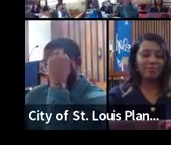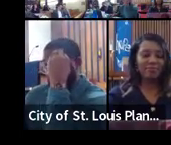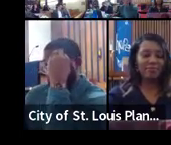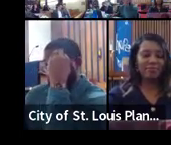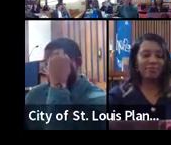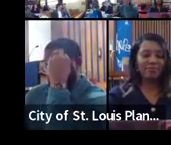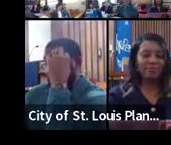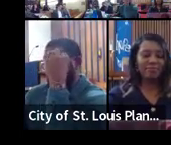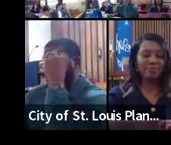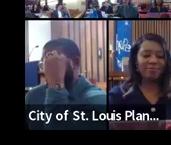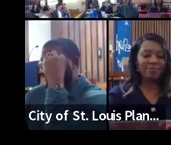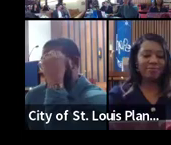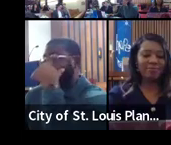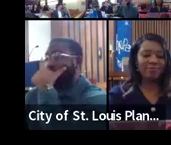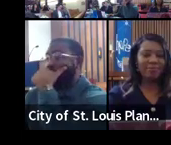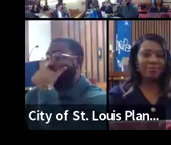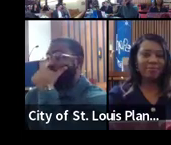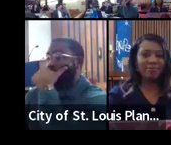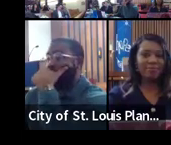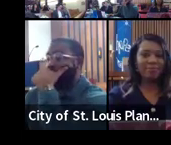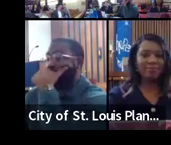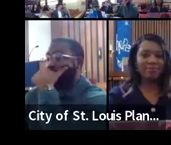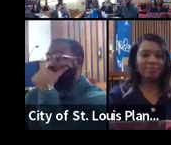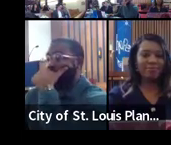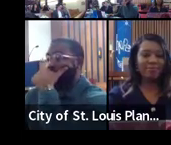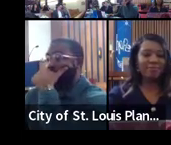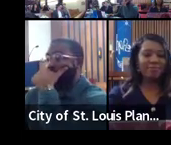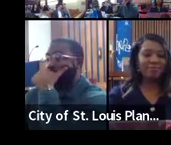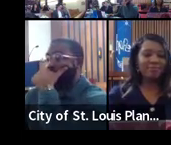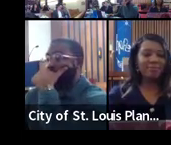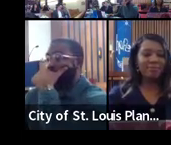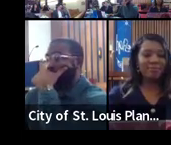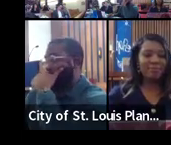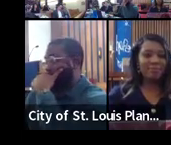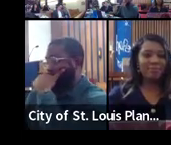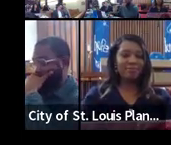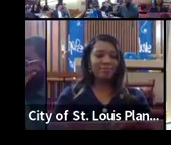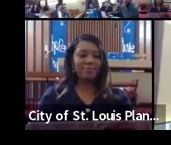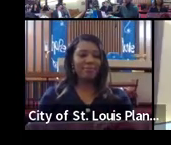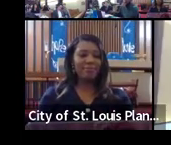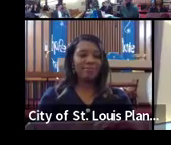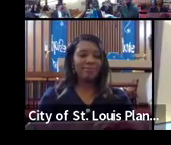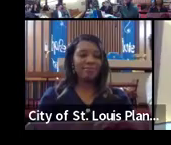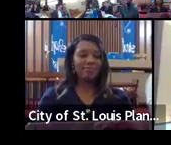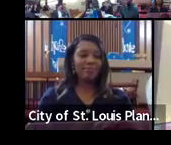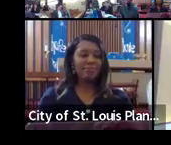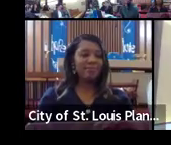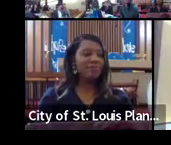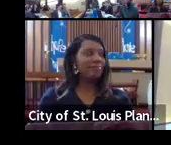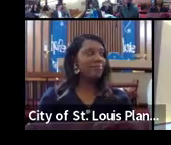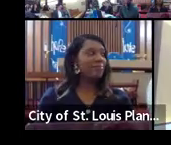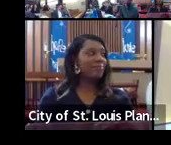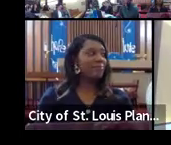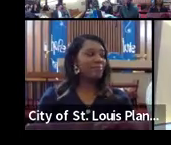also going on during this process. We were in quick communication with one another now. There's also other from the